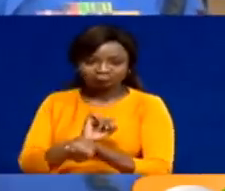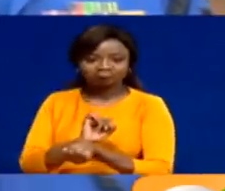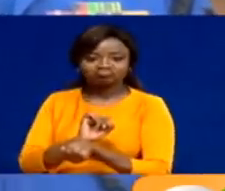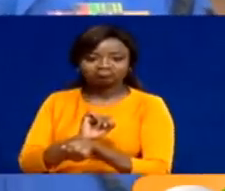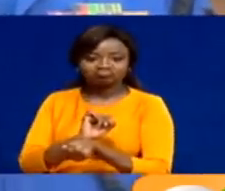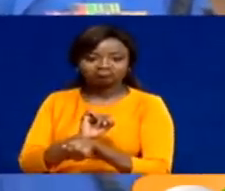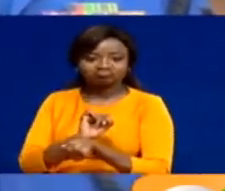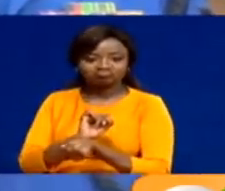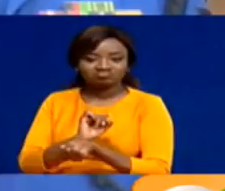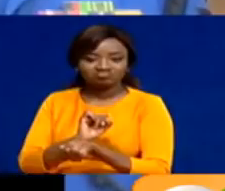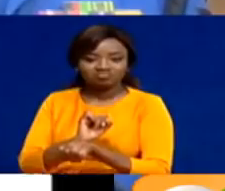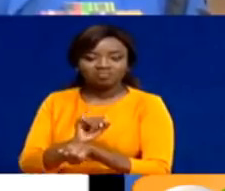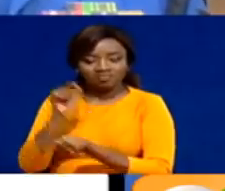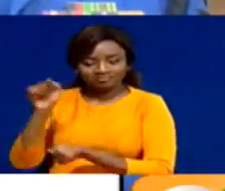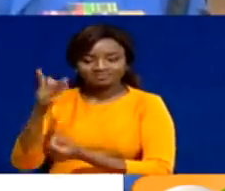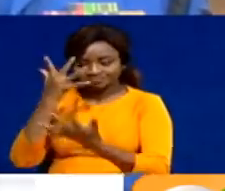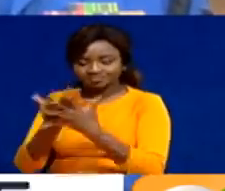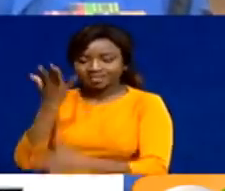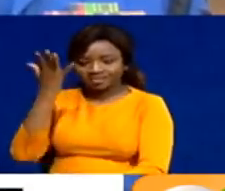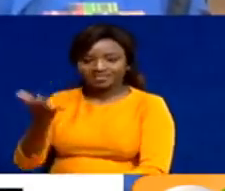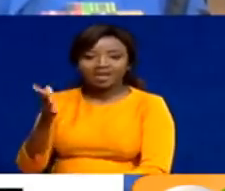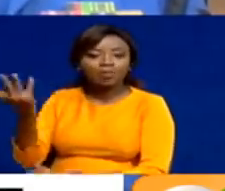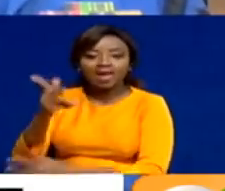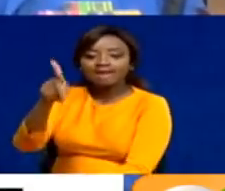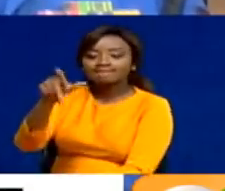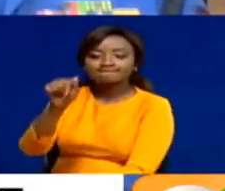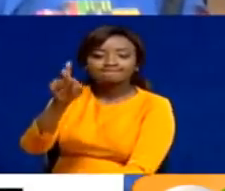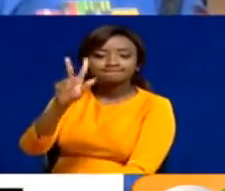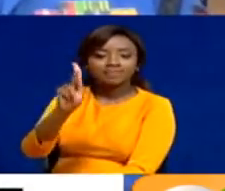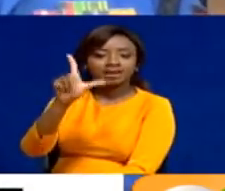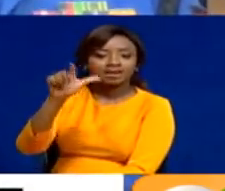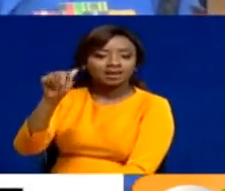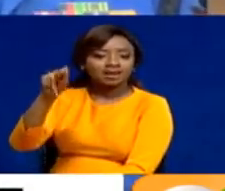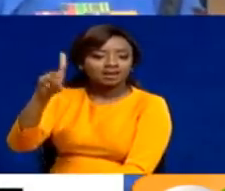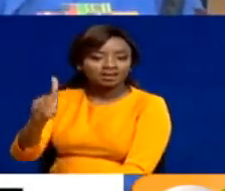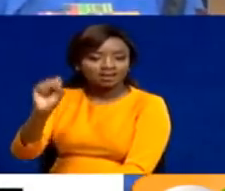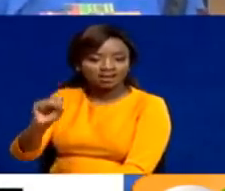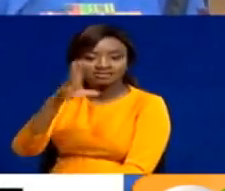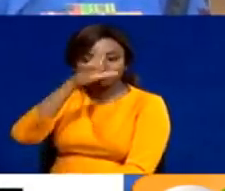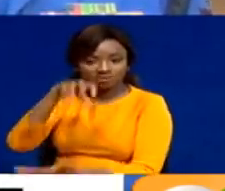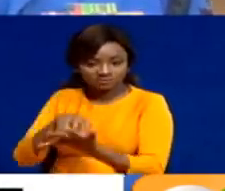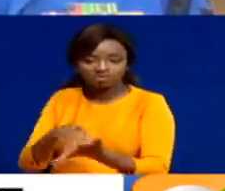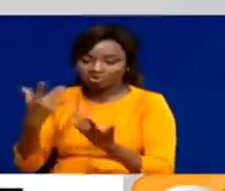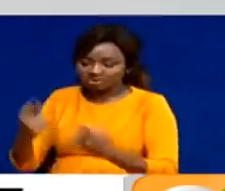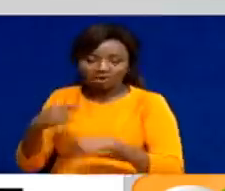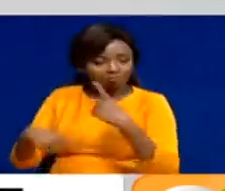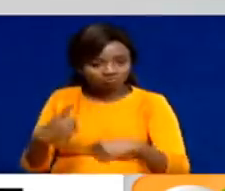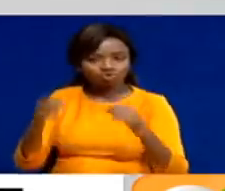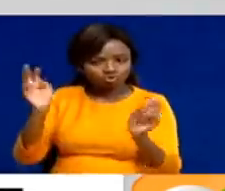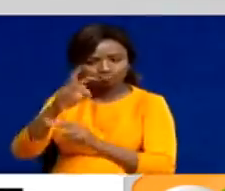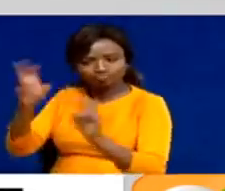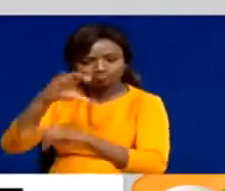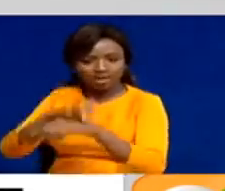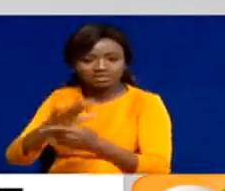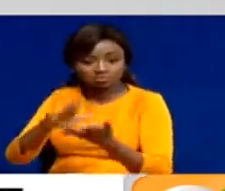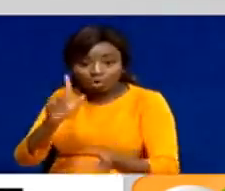riders are in cells at Parklands Police Station, and the operation still goes on. Police say